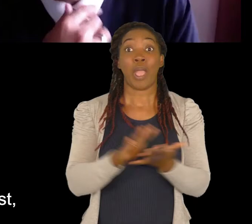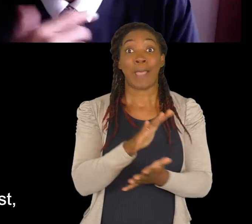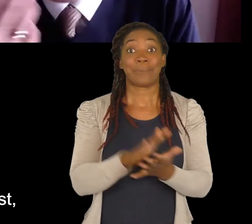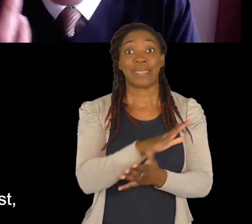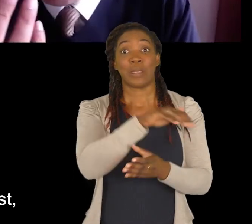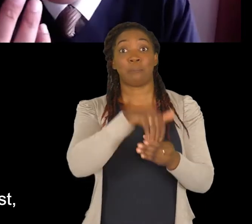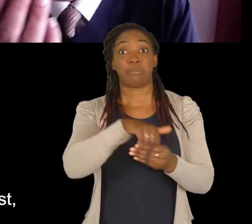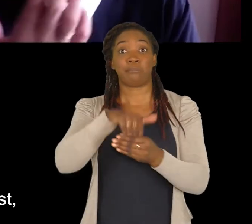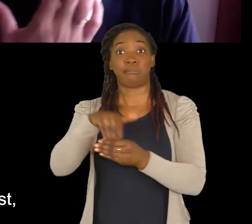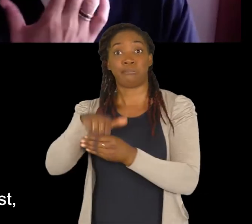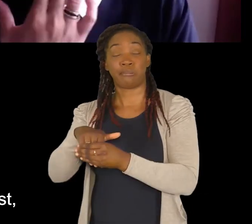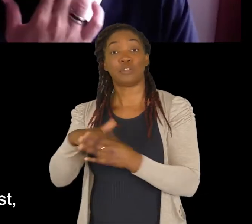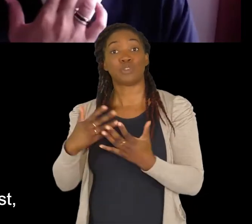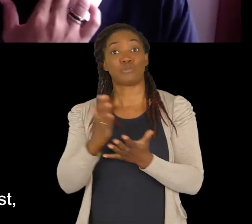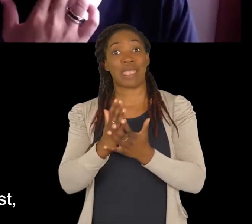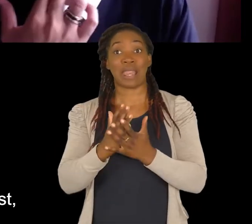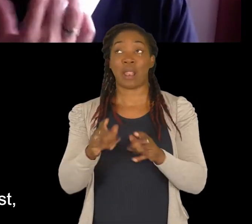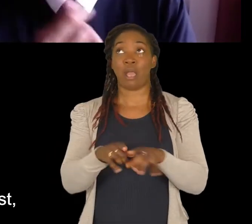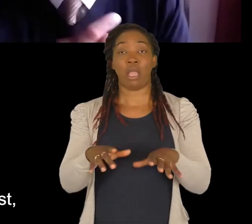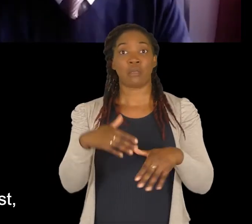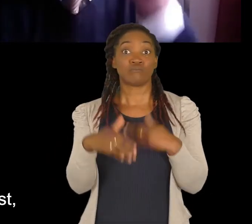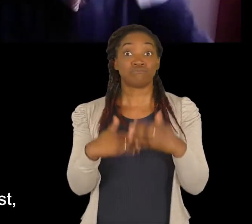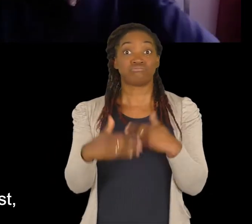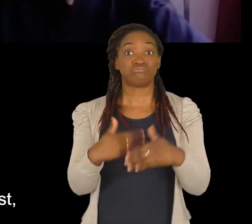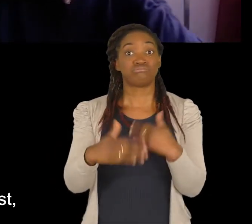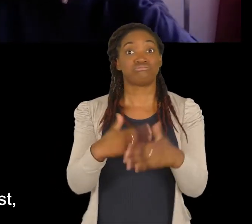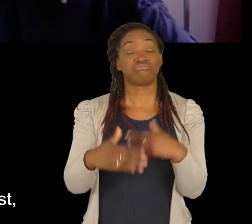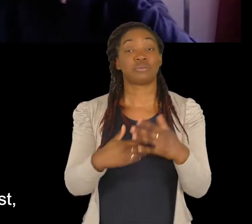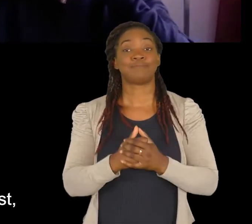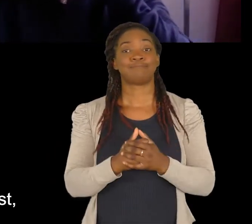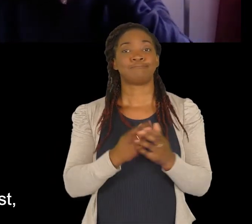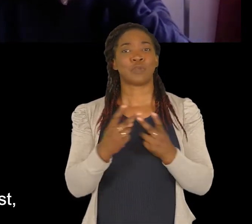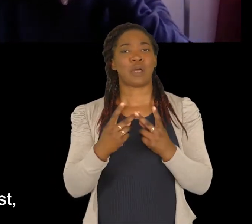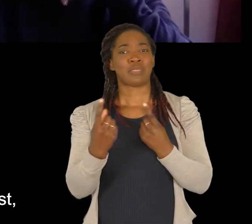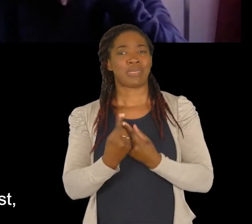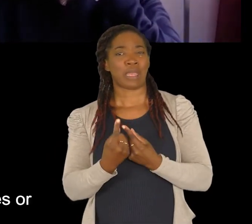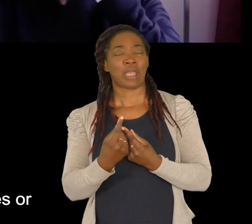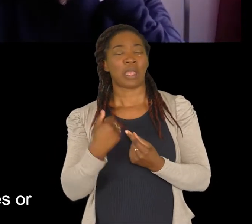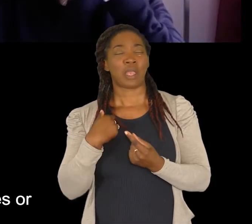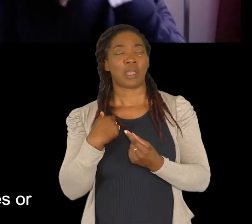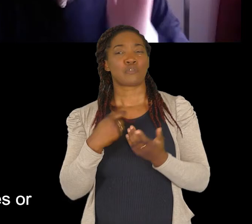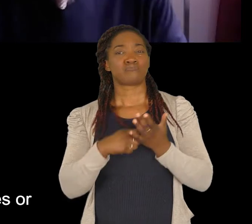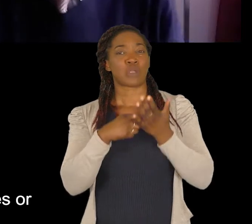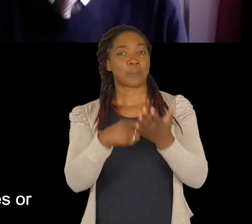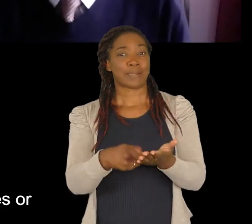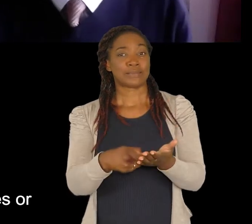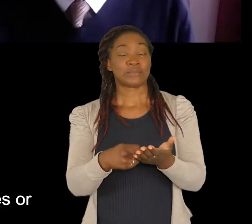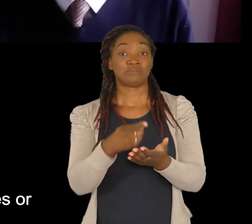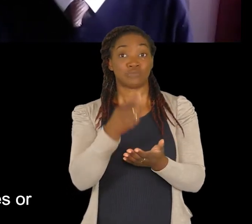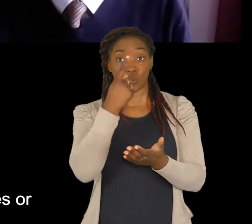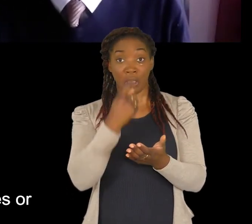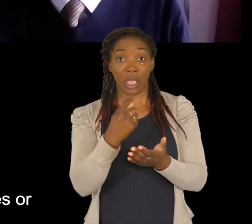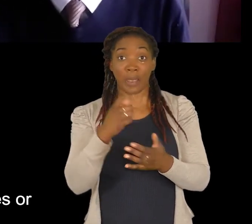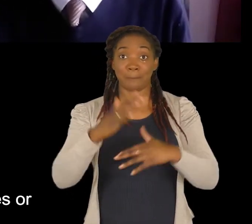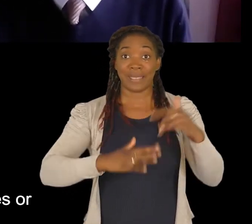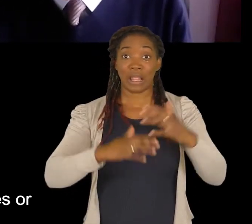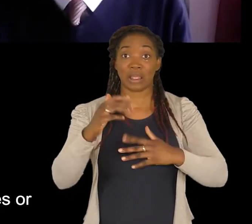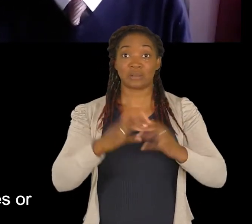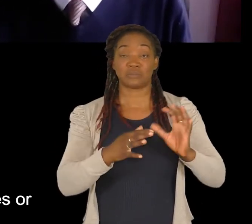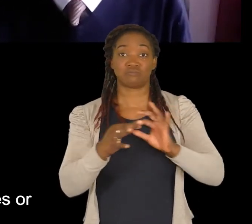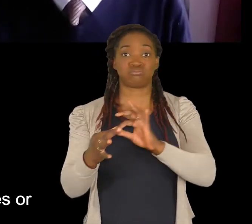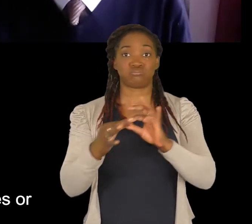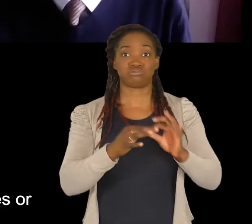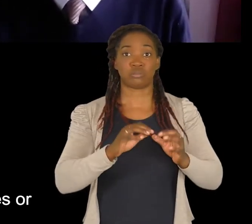momentum. It builds momentum. Absolutely. Yeah. And the other thing I would suggest is if you could build partnerships with